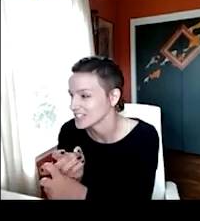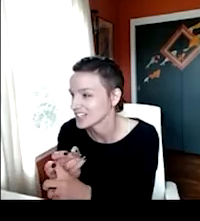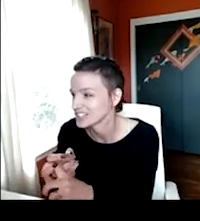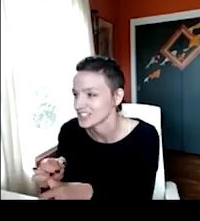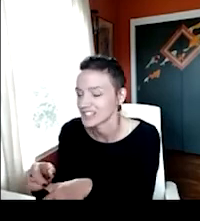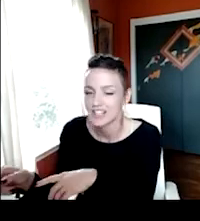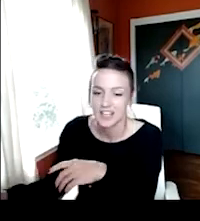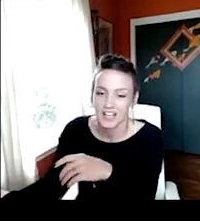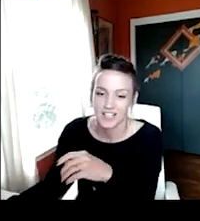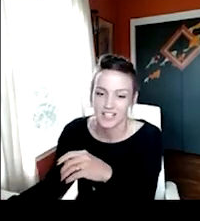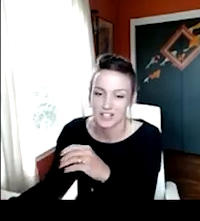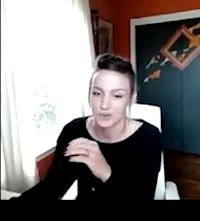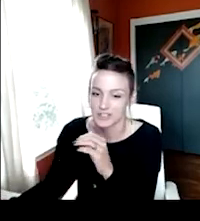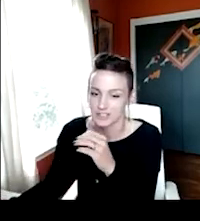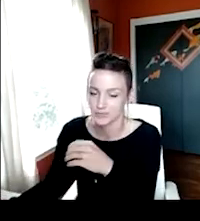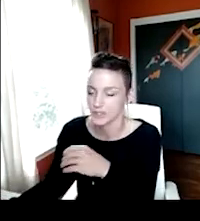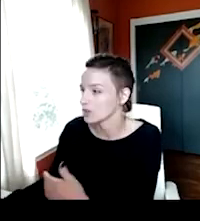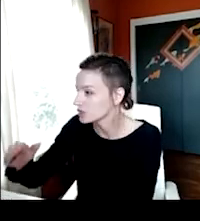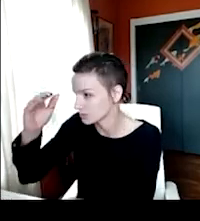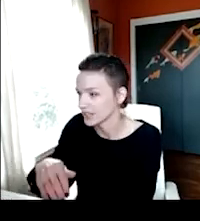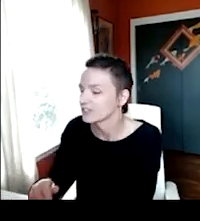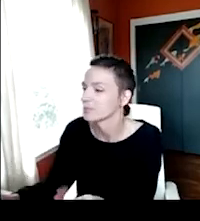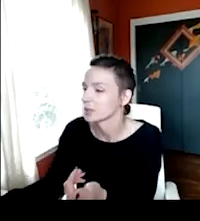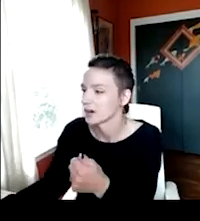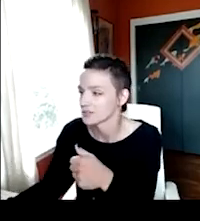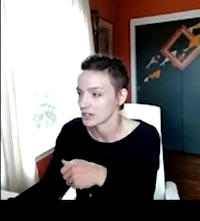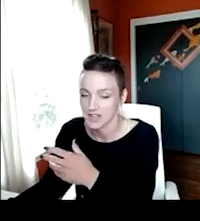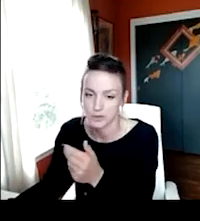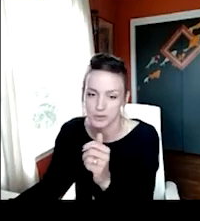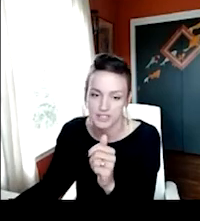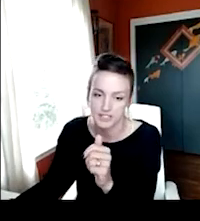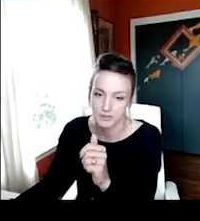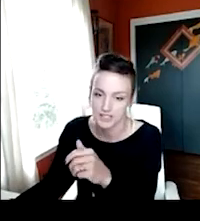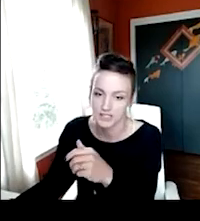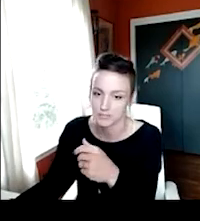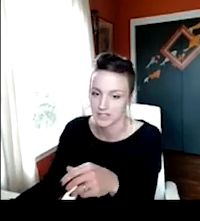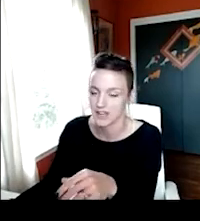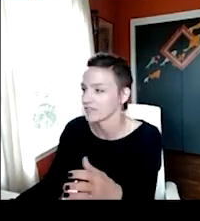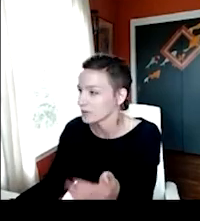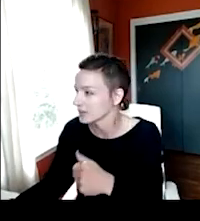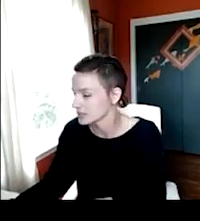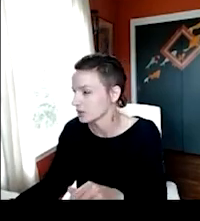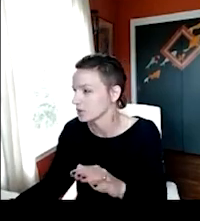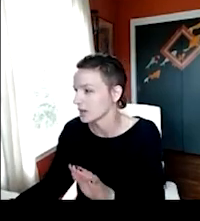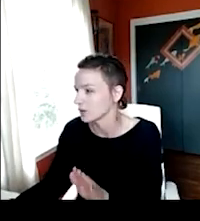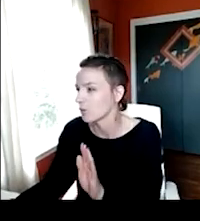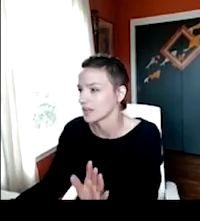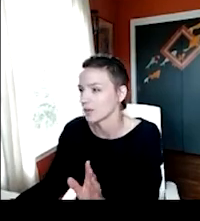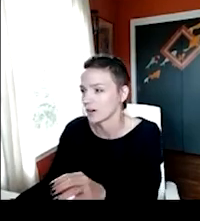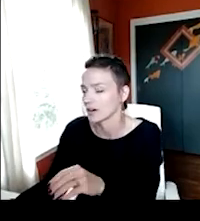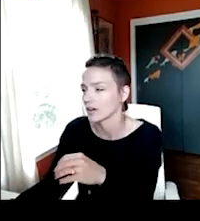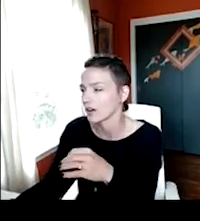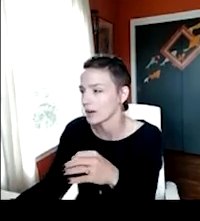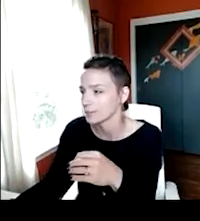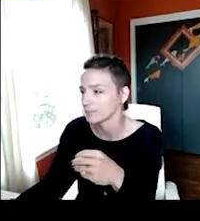for teenagers. And it was, you know, you just played it from your browser, and that's what we needed. We needed something that everyone could do no matter what they